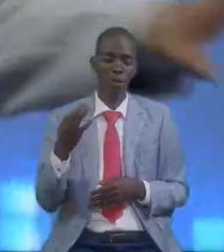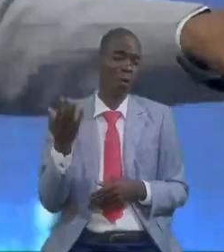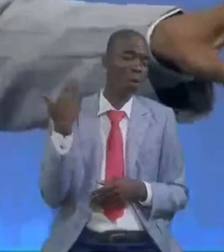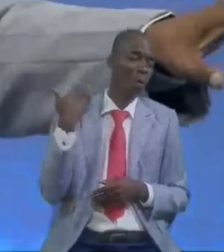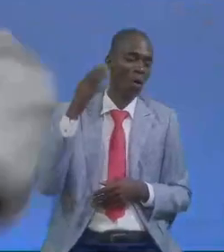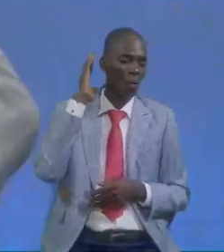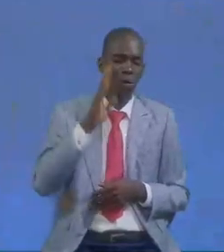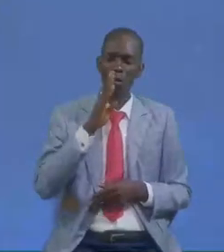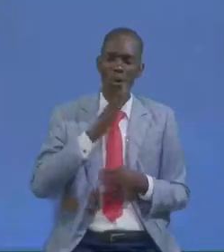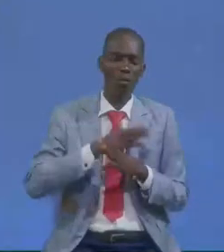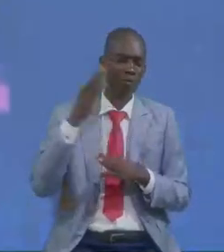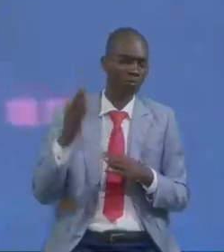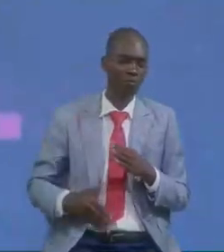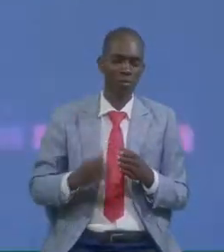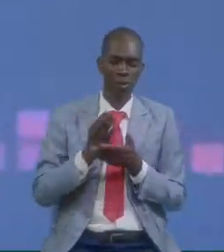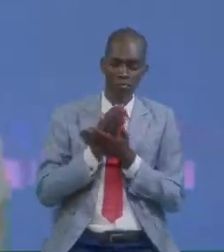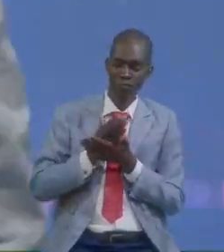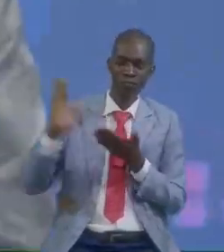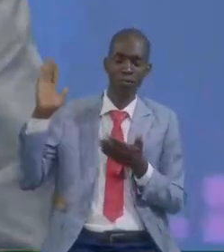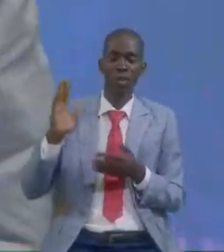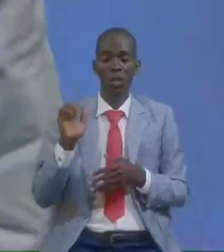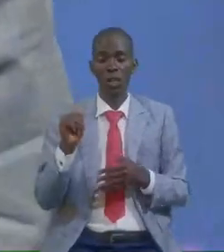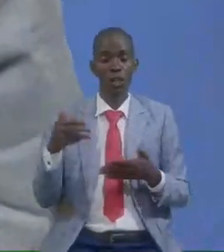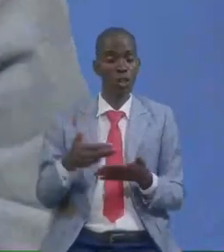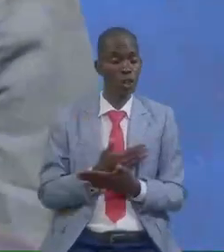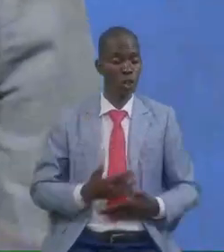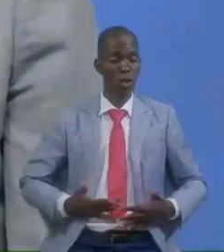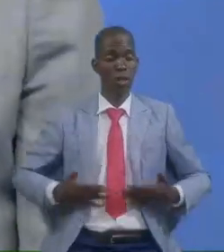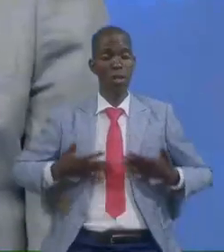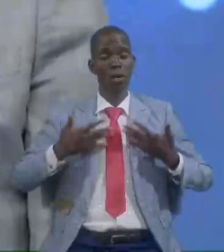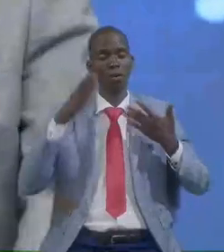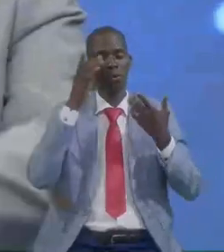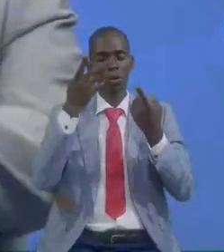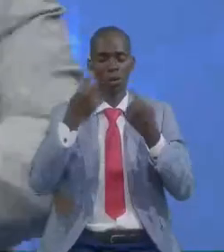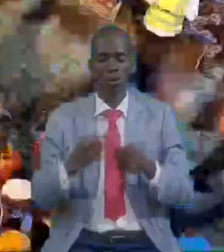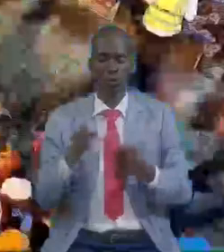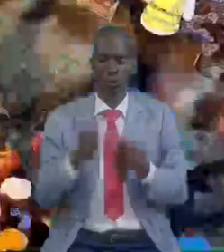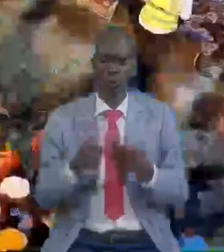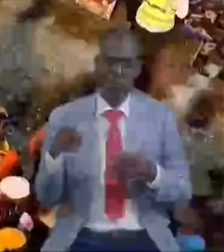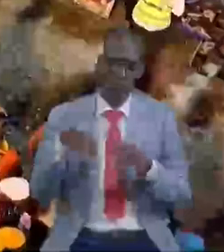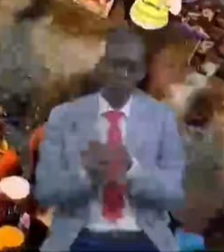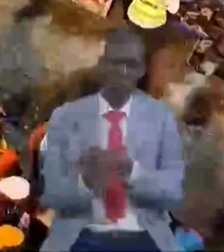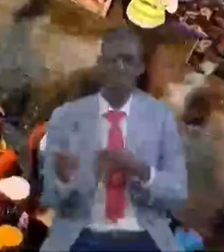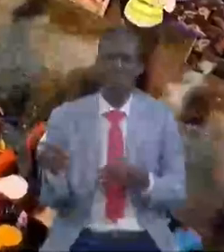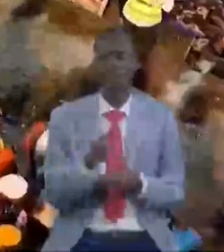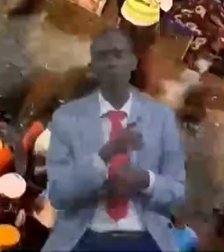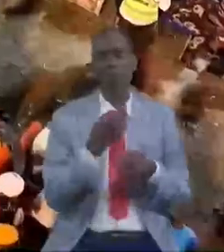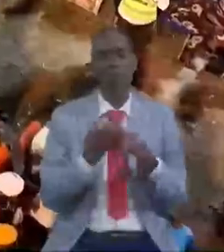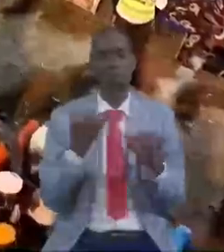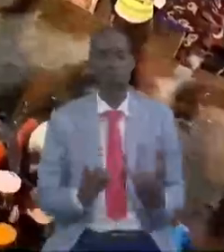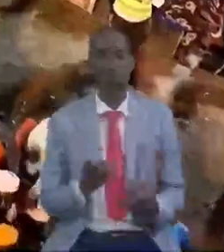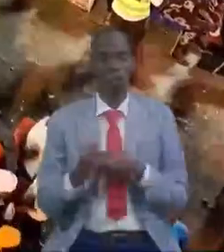totally forsaken. A new life will come into them even from tonight